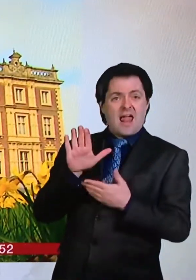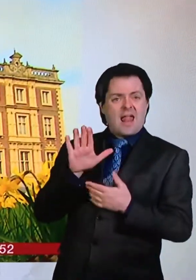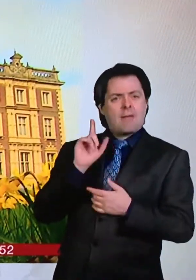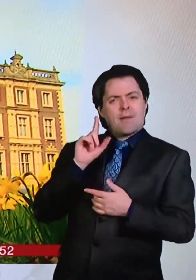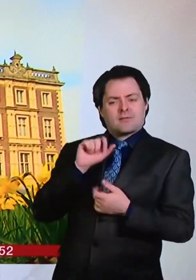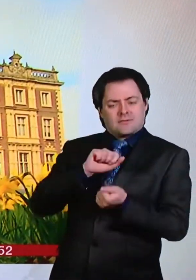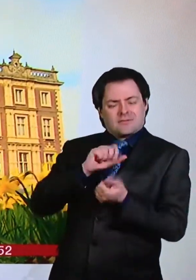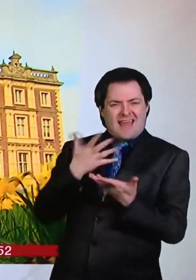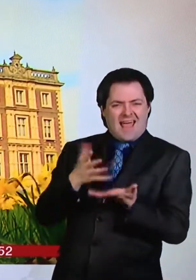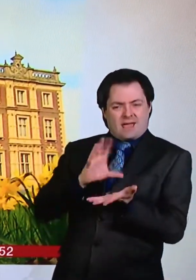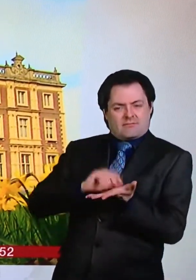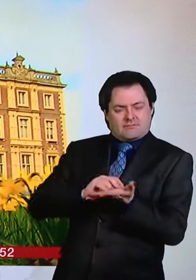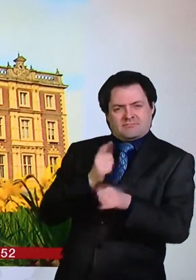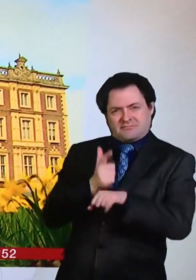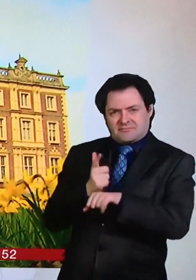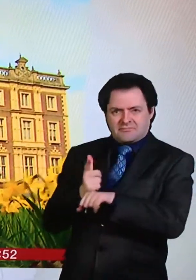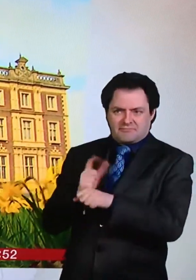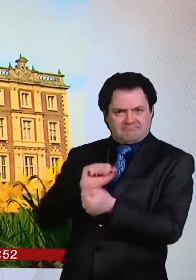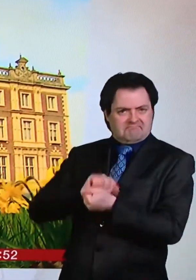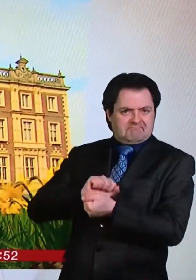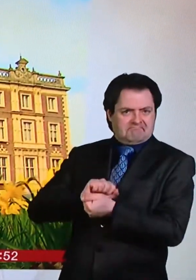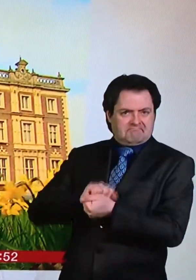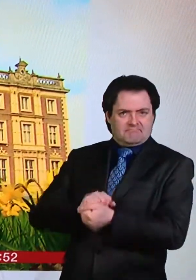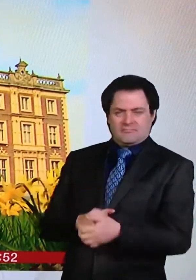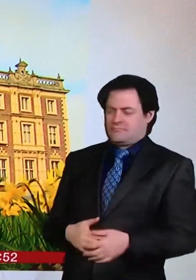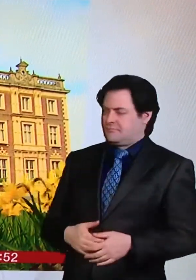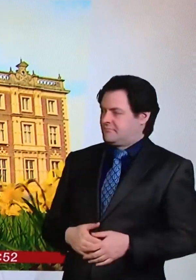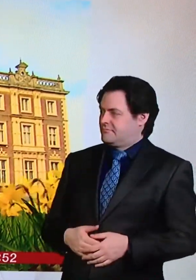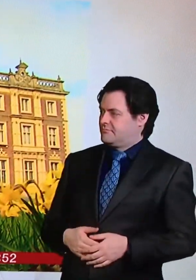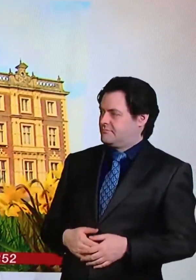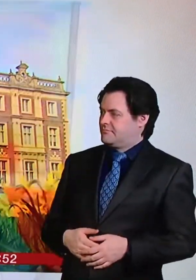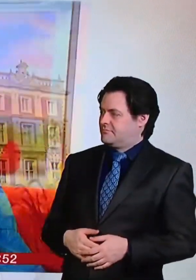forgotten. Tim Muffet, BBC News.